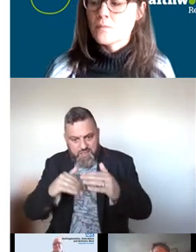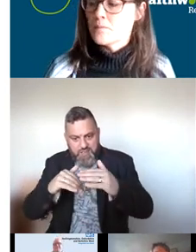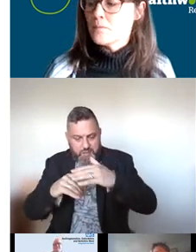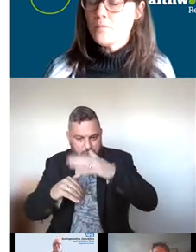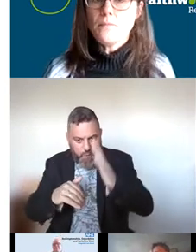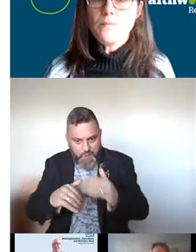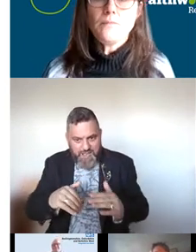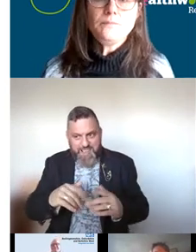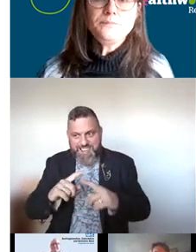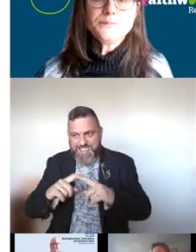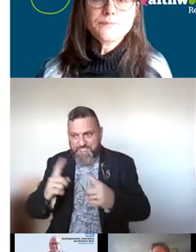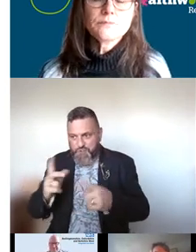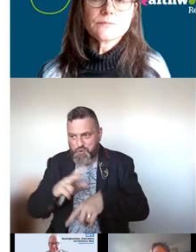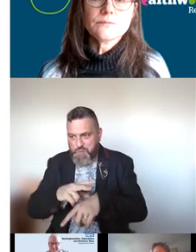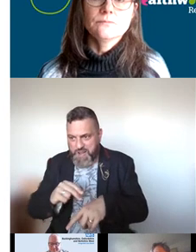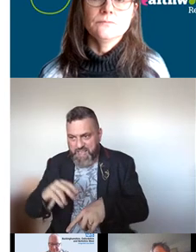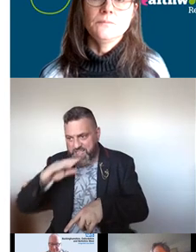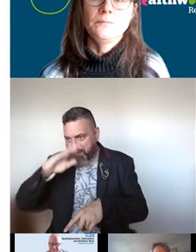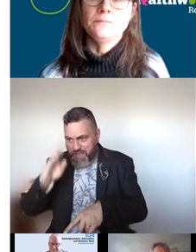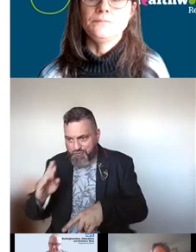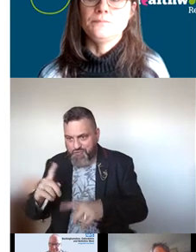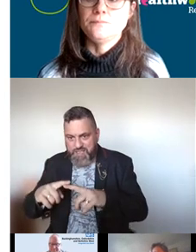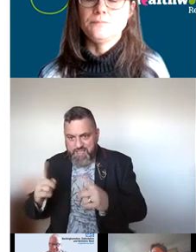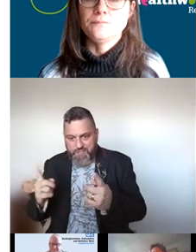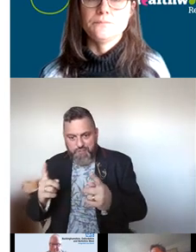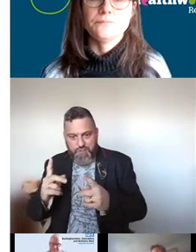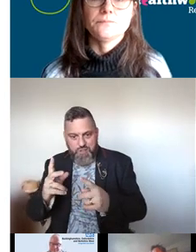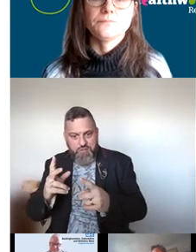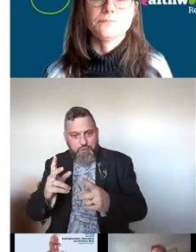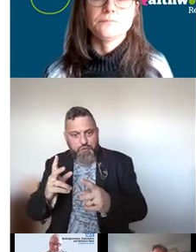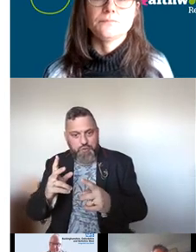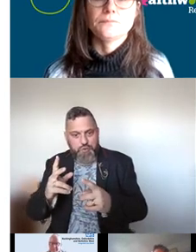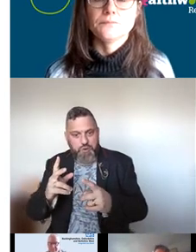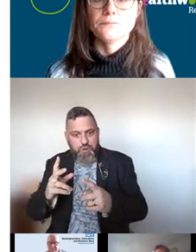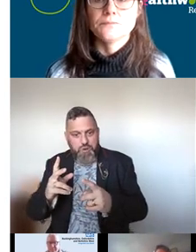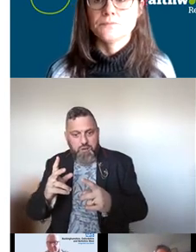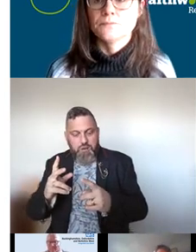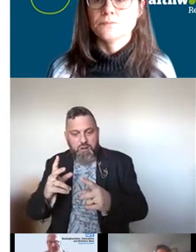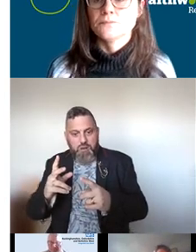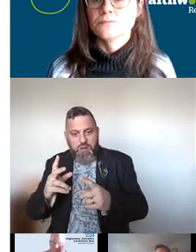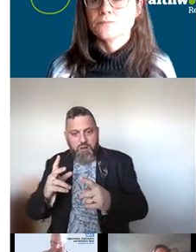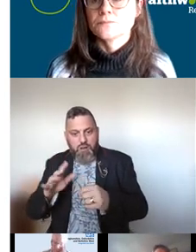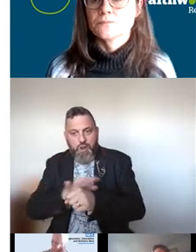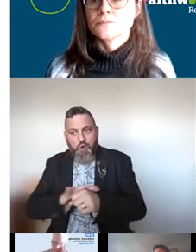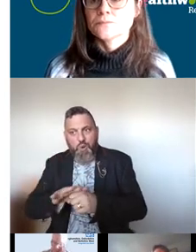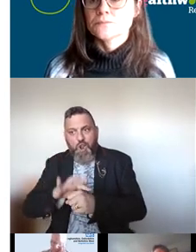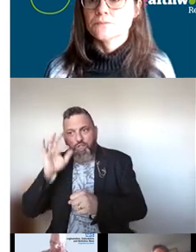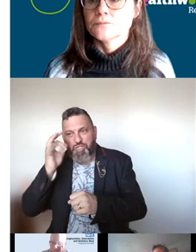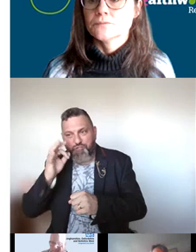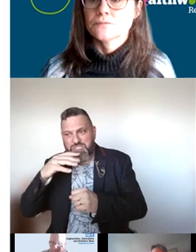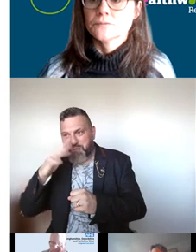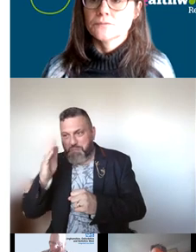police boundaries, are different to local authority boundaries, and all of these cross over. But what that does do is